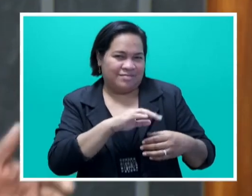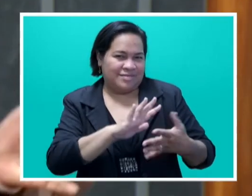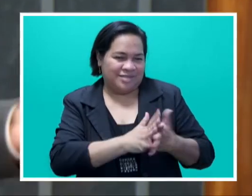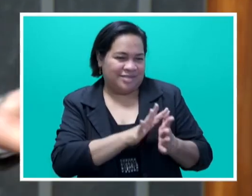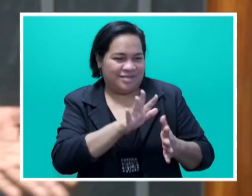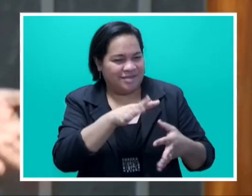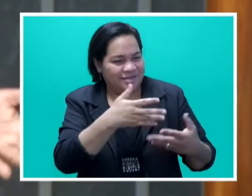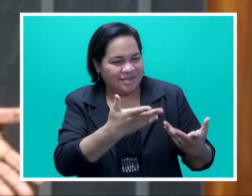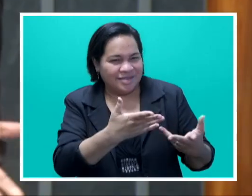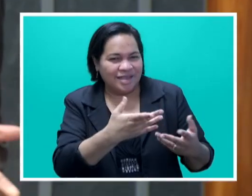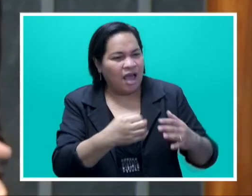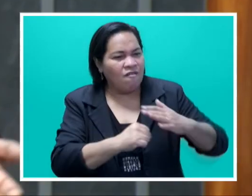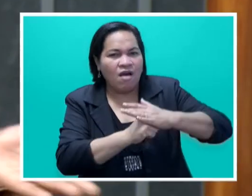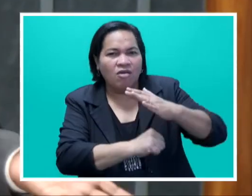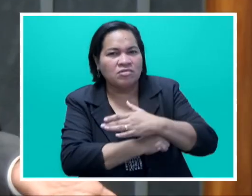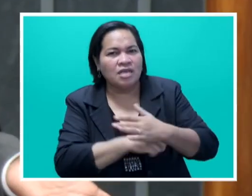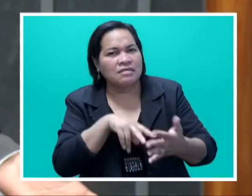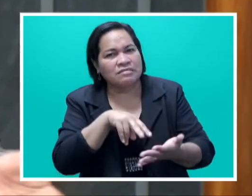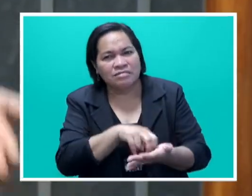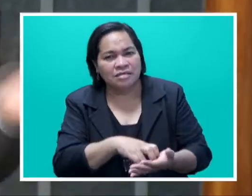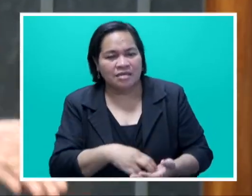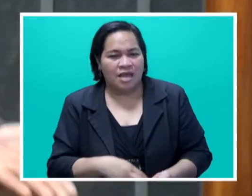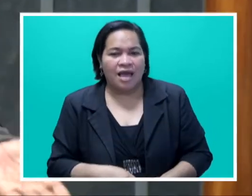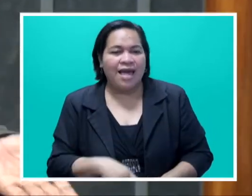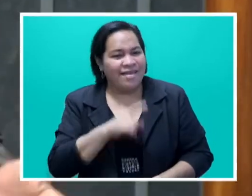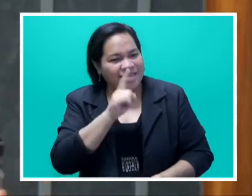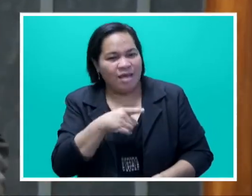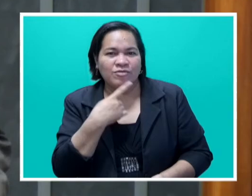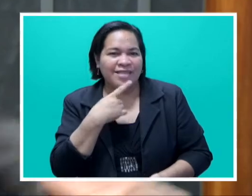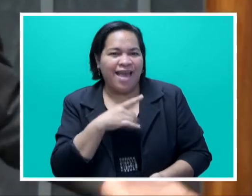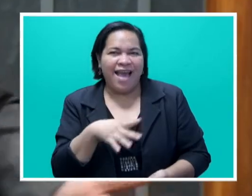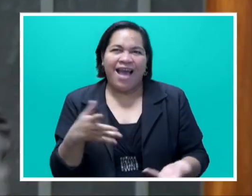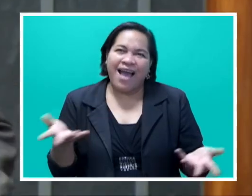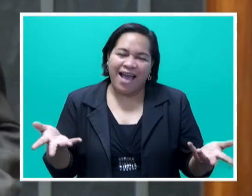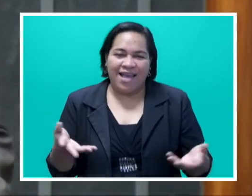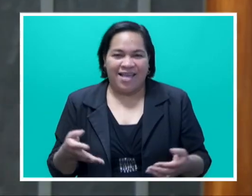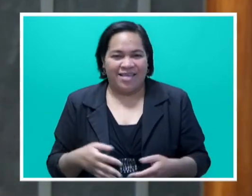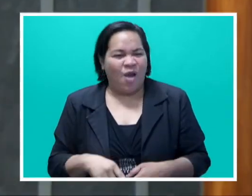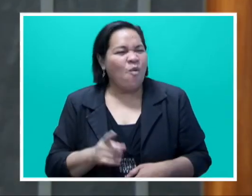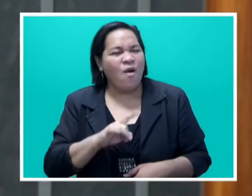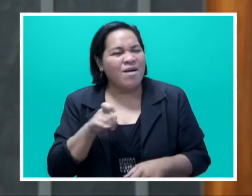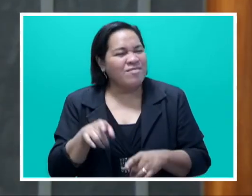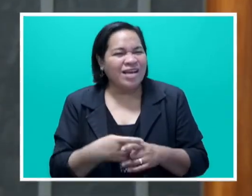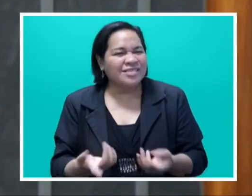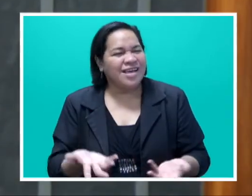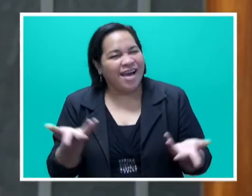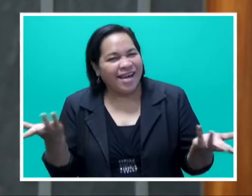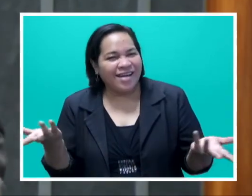foundation. It's no use saying "are." It's already there. What "are"?